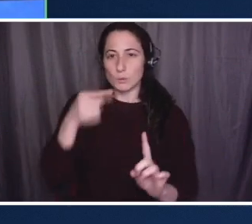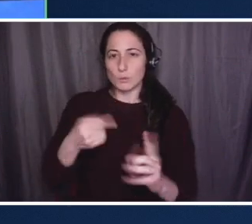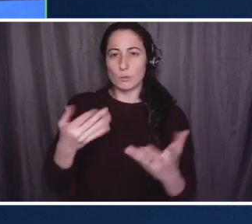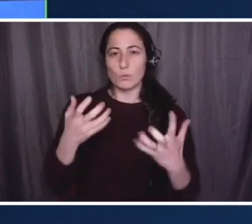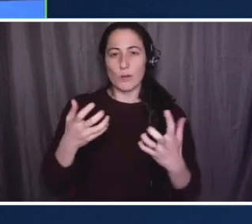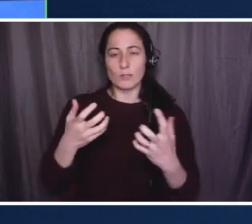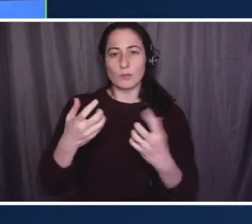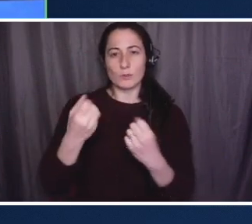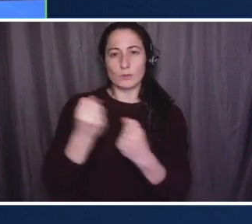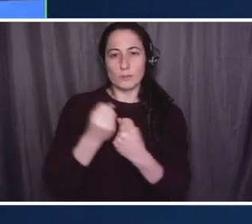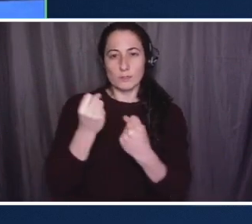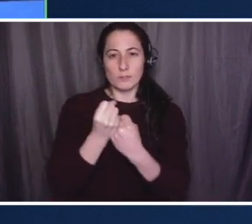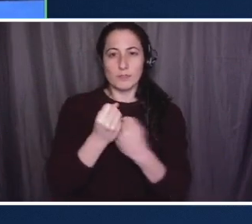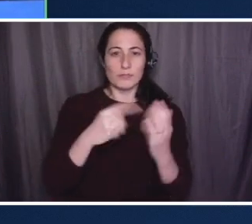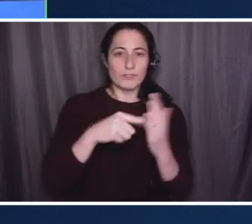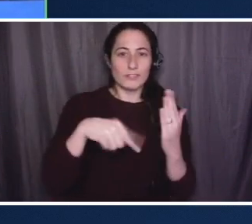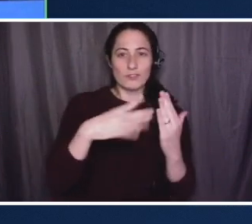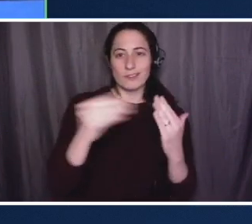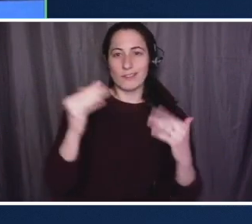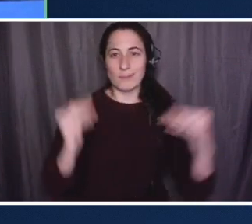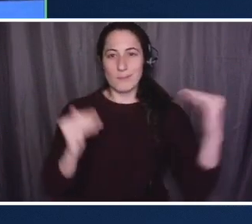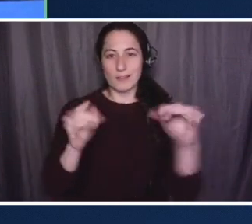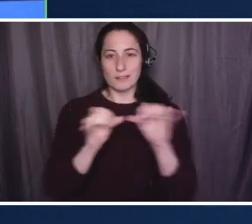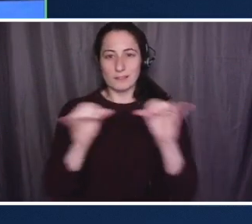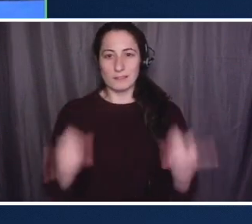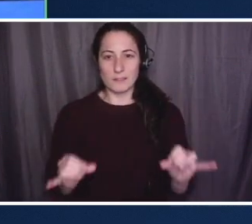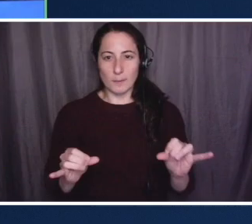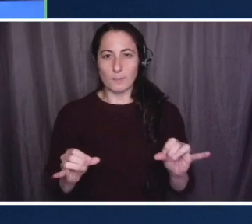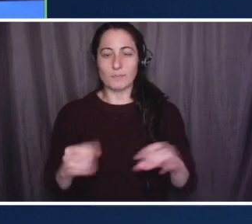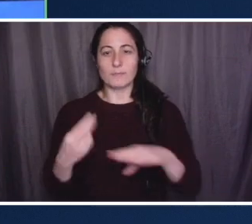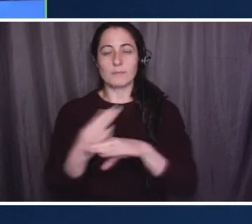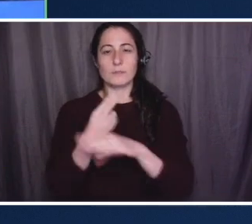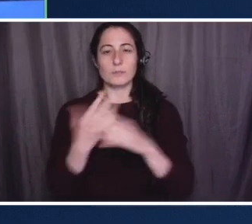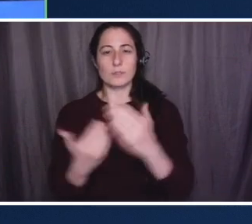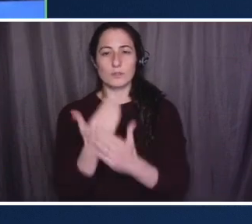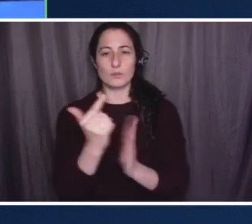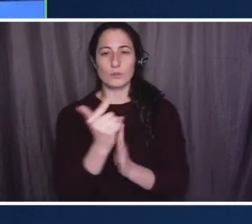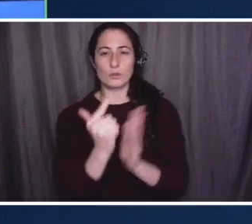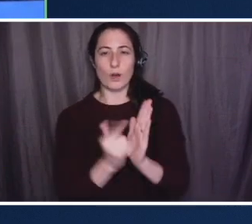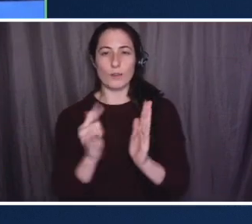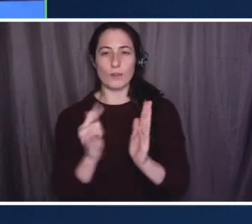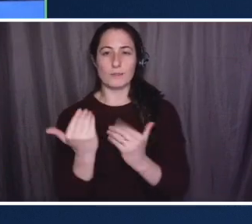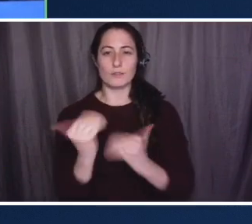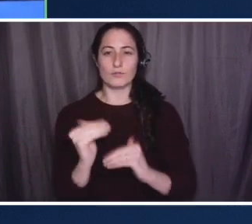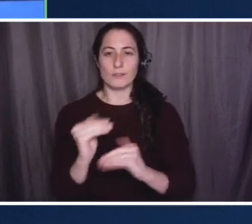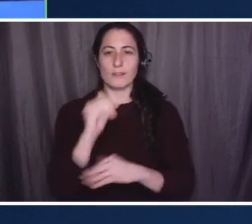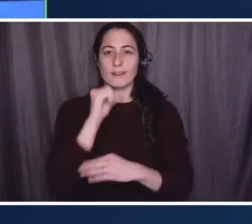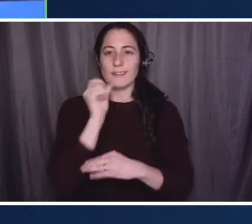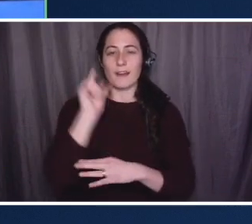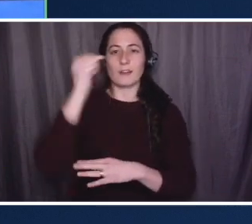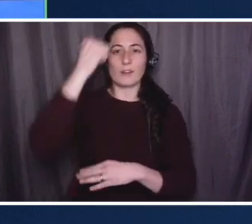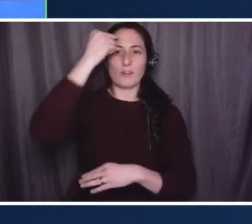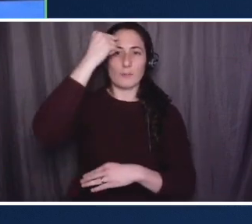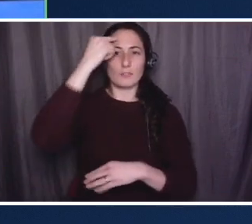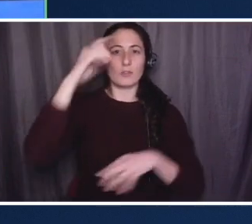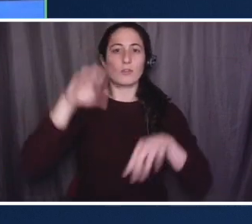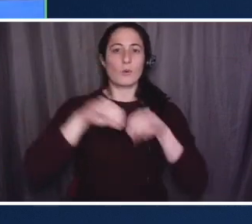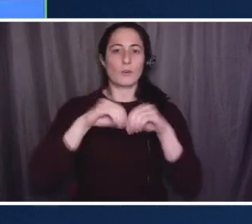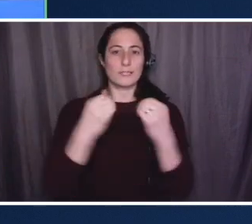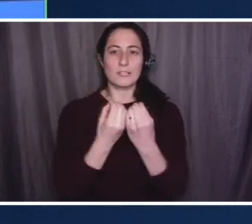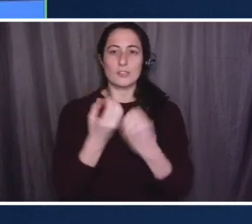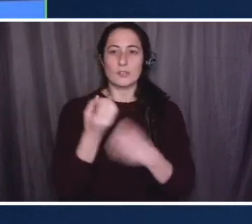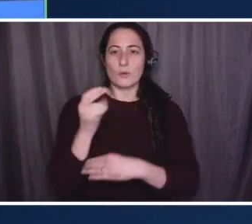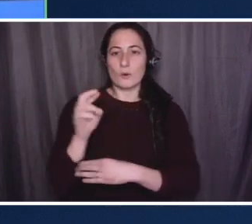and balances through new laws that are restricting non-governmental organizations or media who are